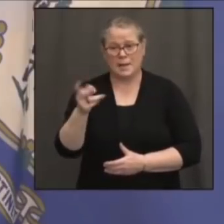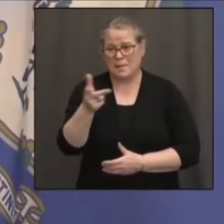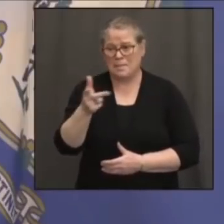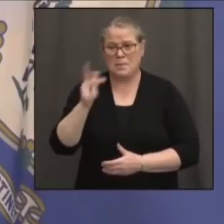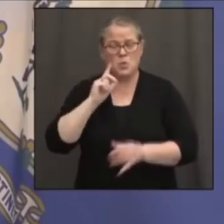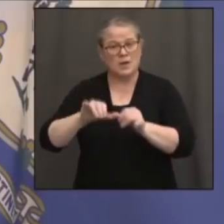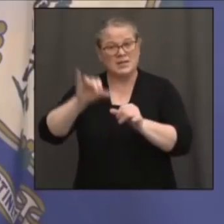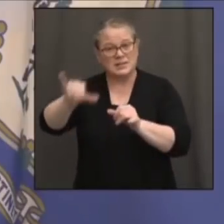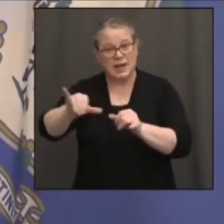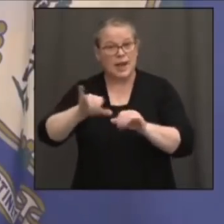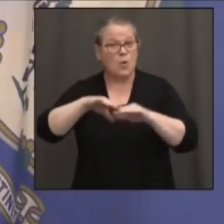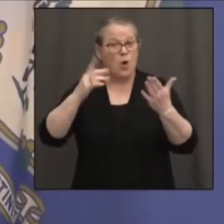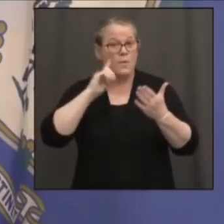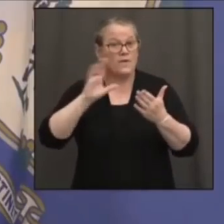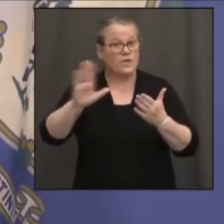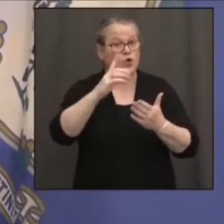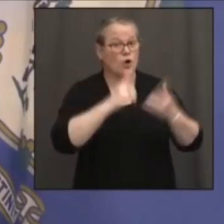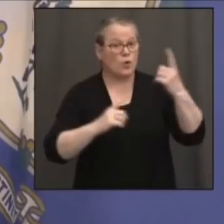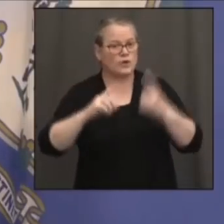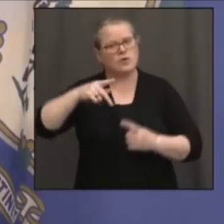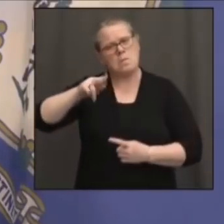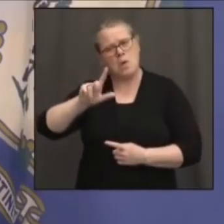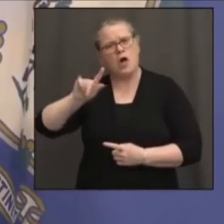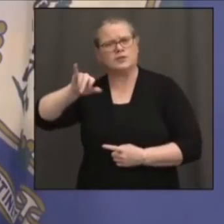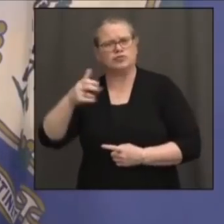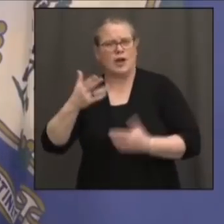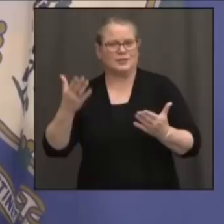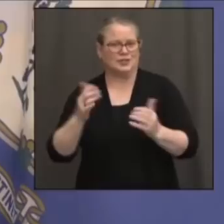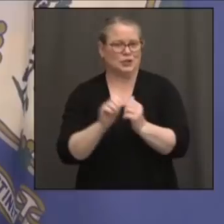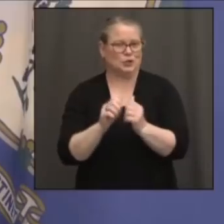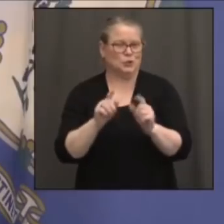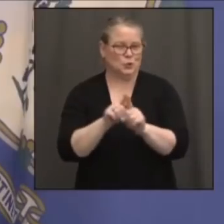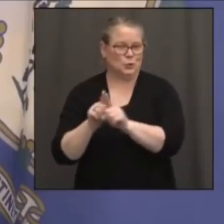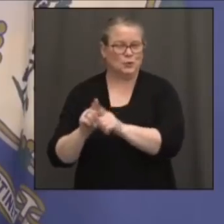are Paul and Josh. News 8.